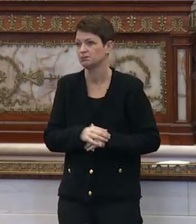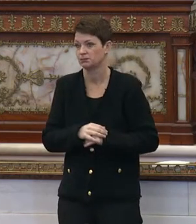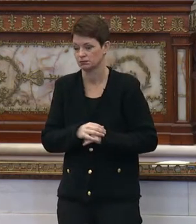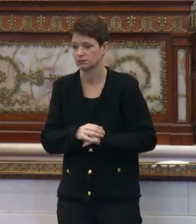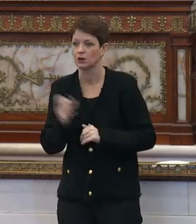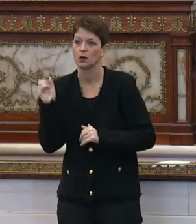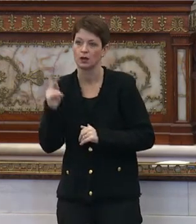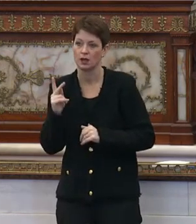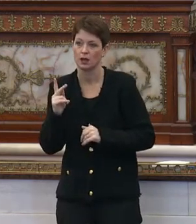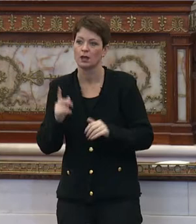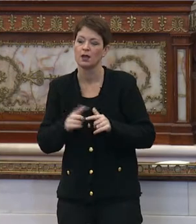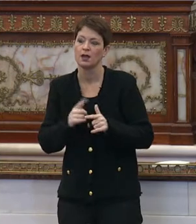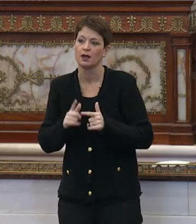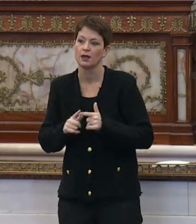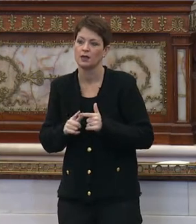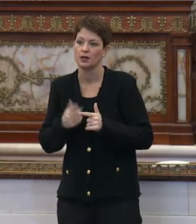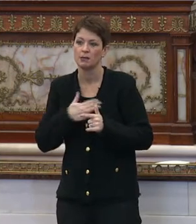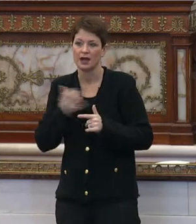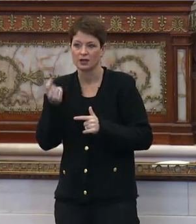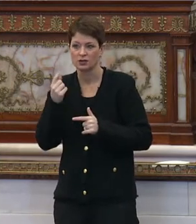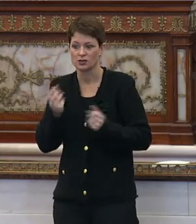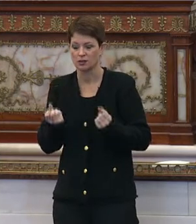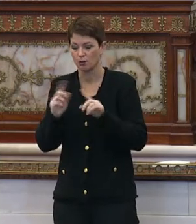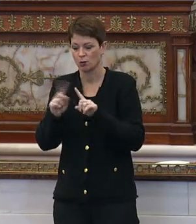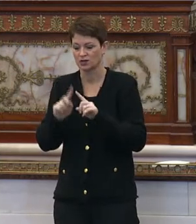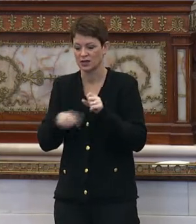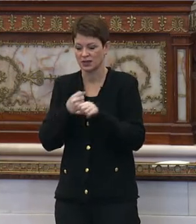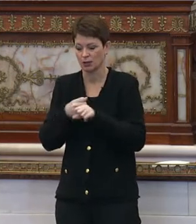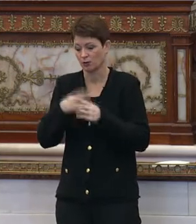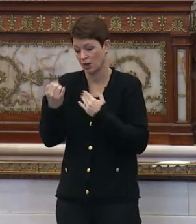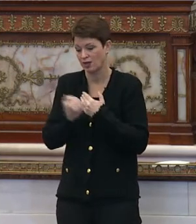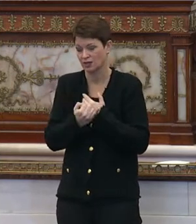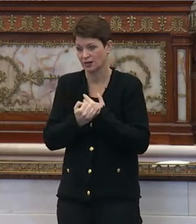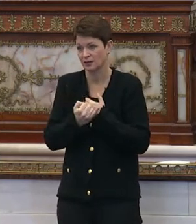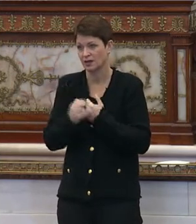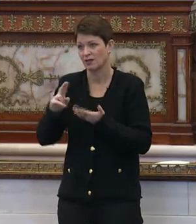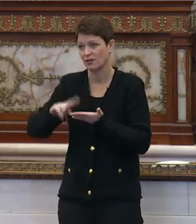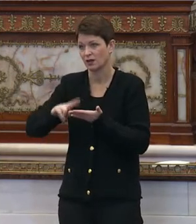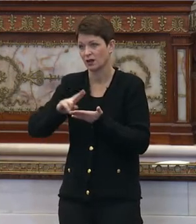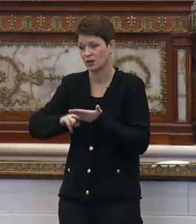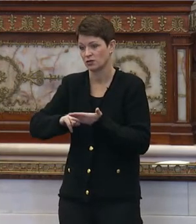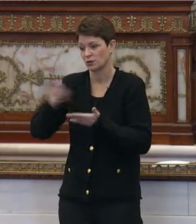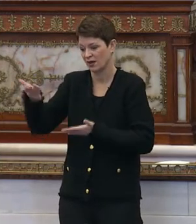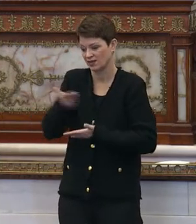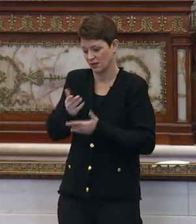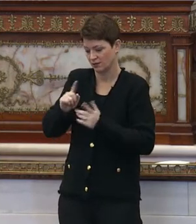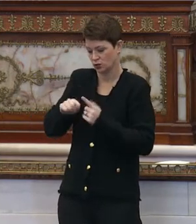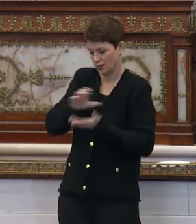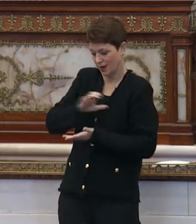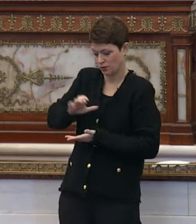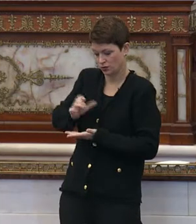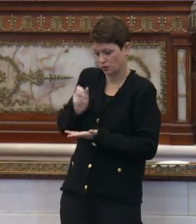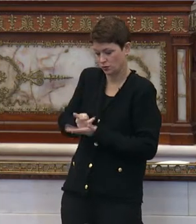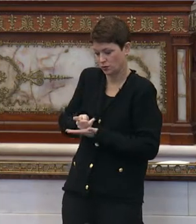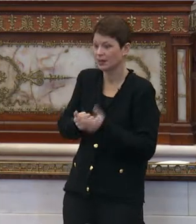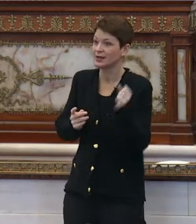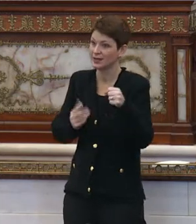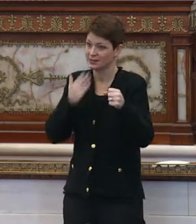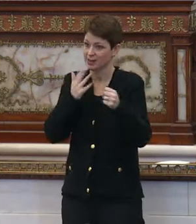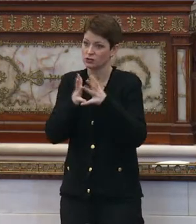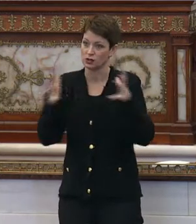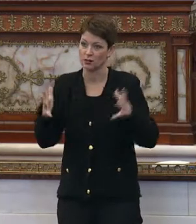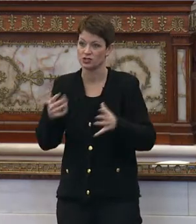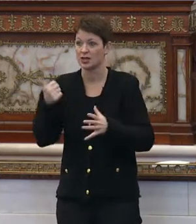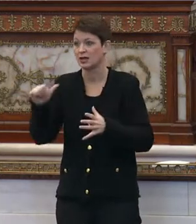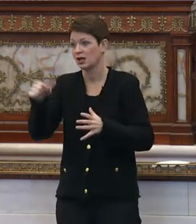then it would, and then because my understanding that's a multi-year project, that contract would have to come to council. Okay. Thank you so much.